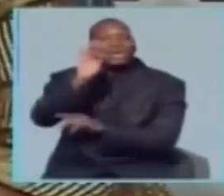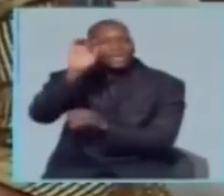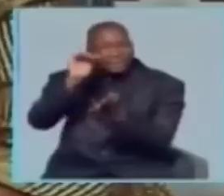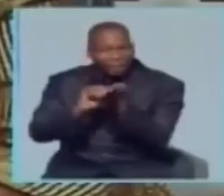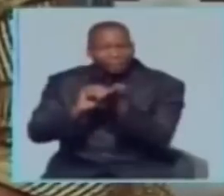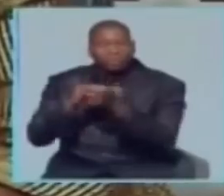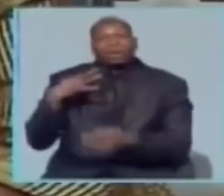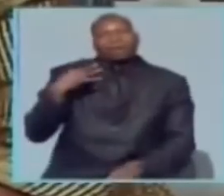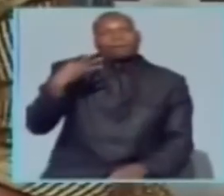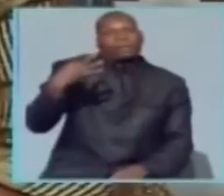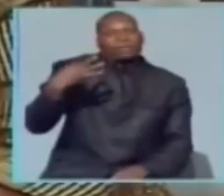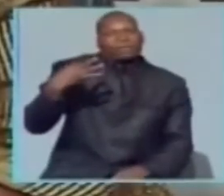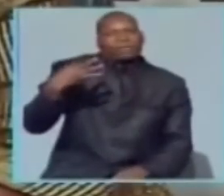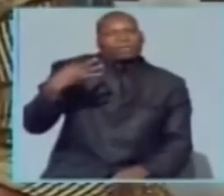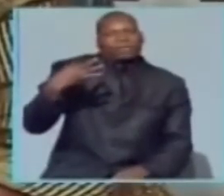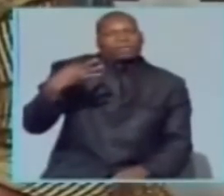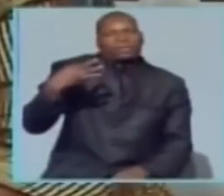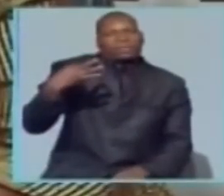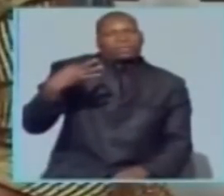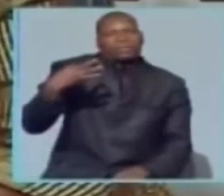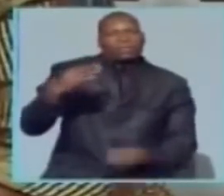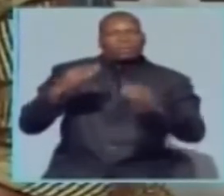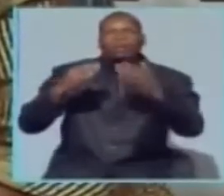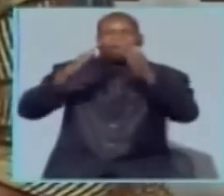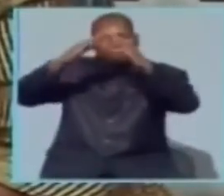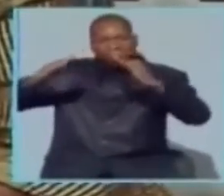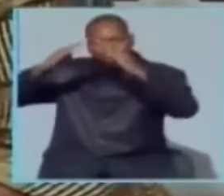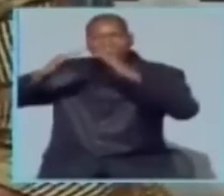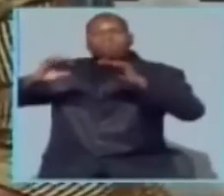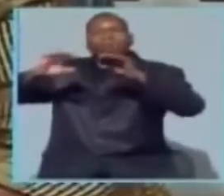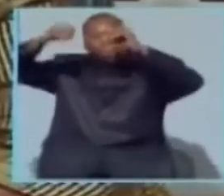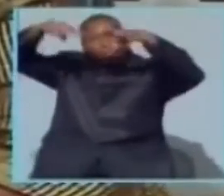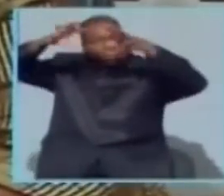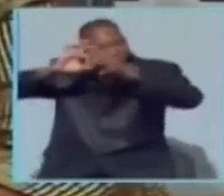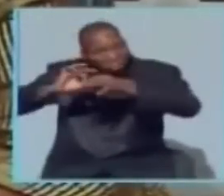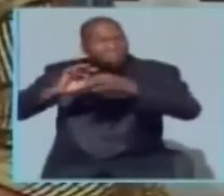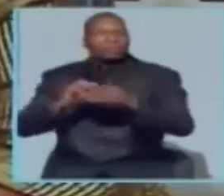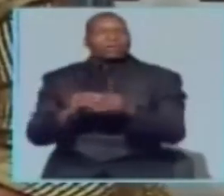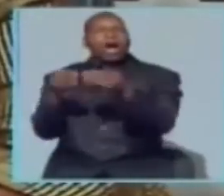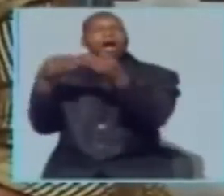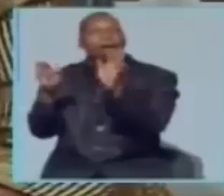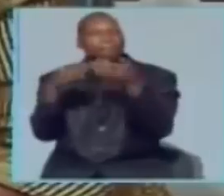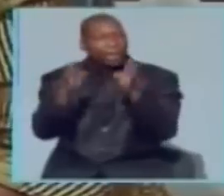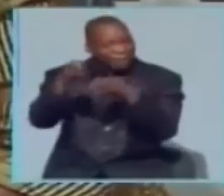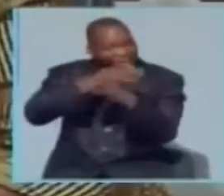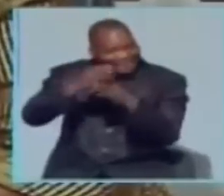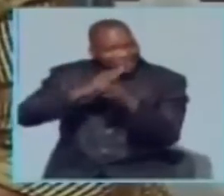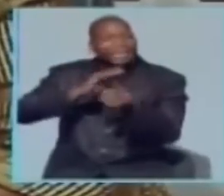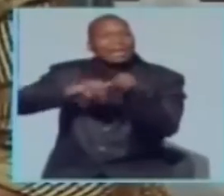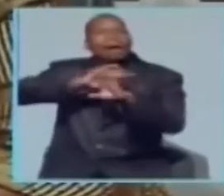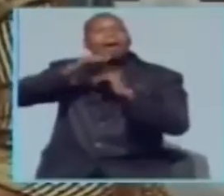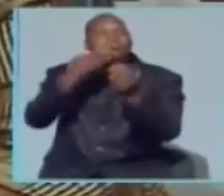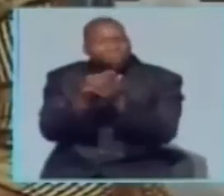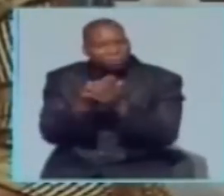to have power to be supplied to their homes. We have businesses opening up all the time. We have houses